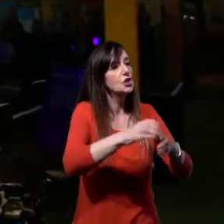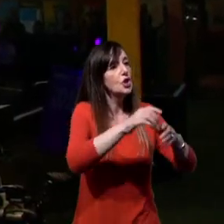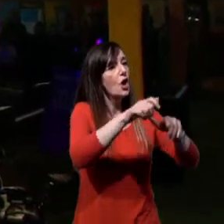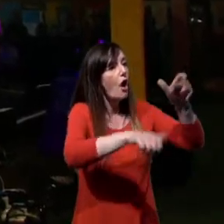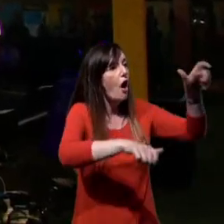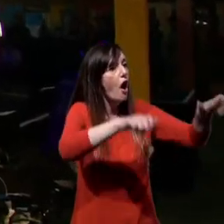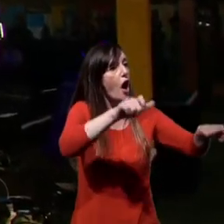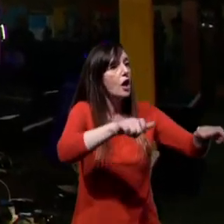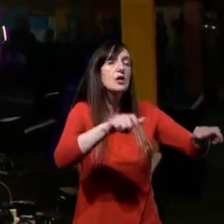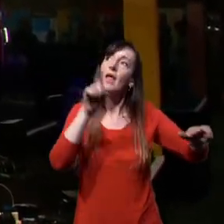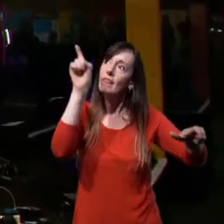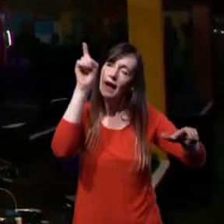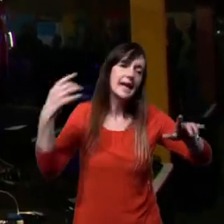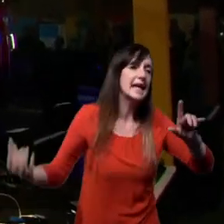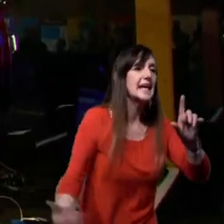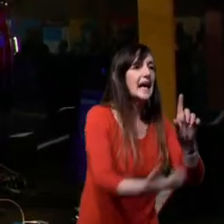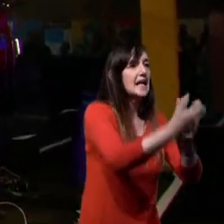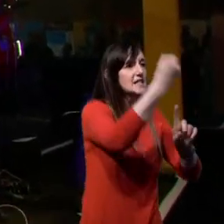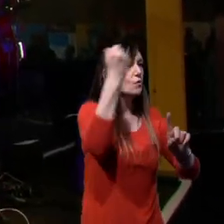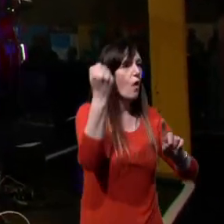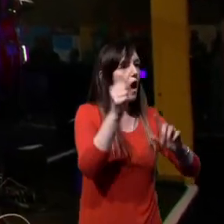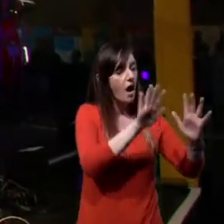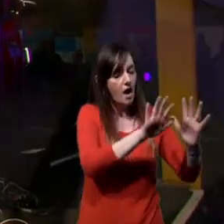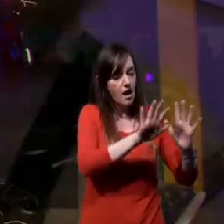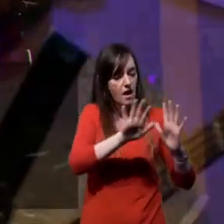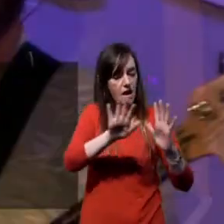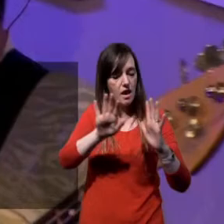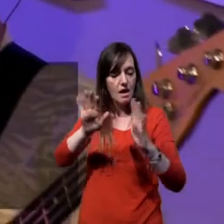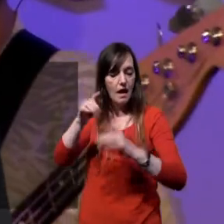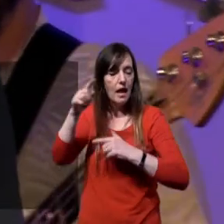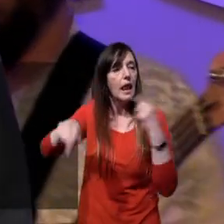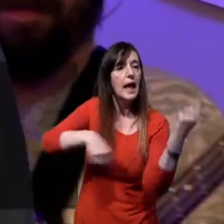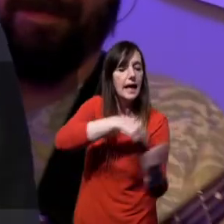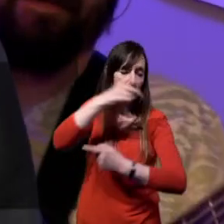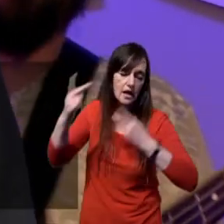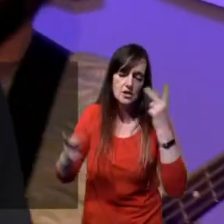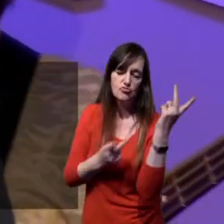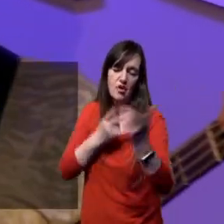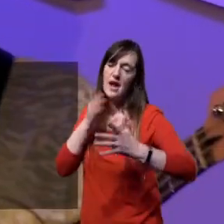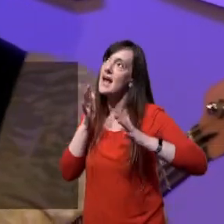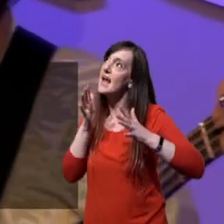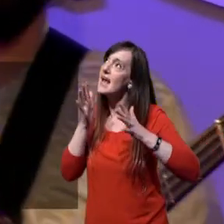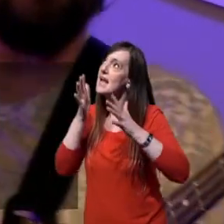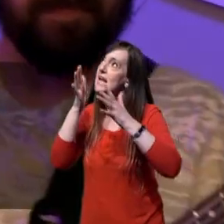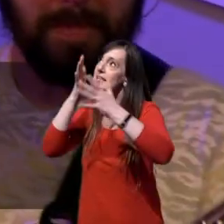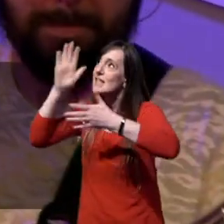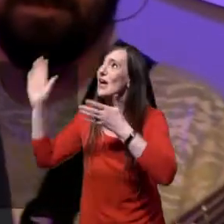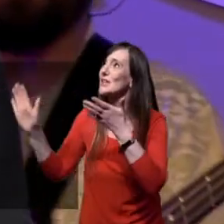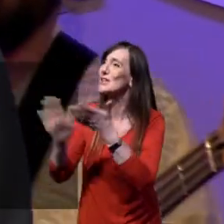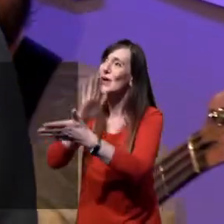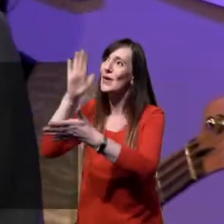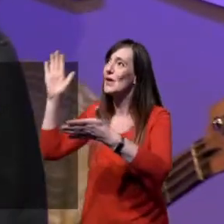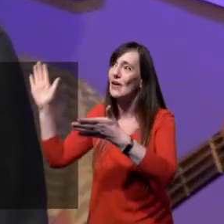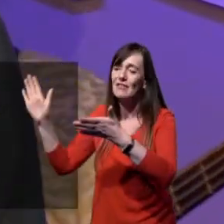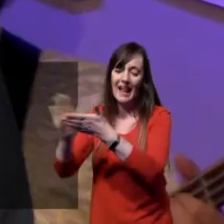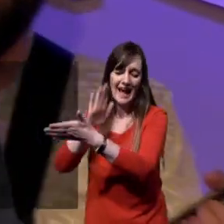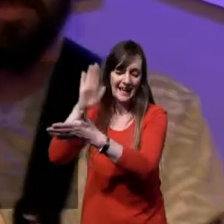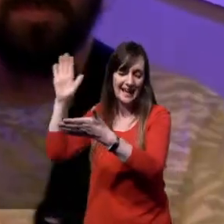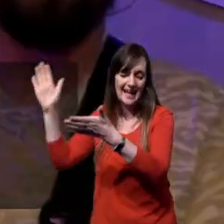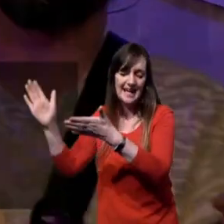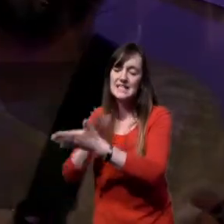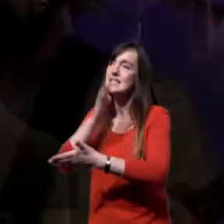the church that He has won. Let us raise our song